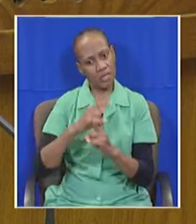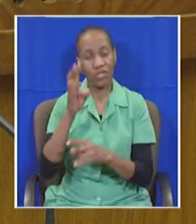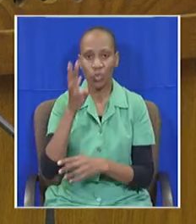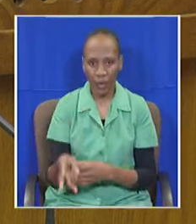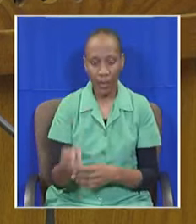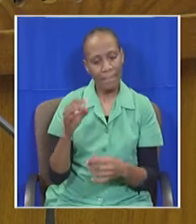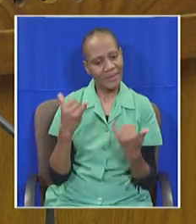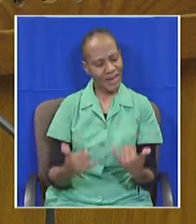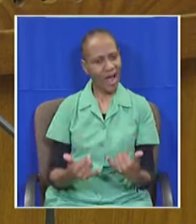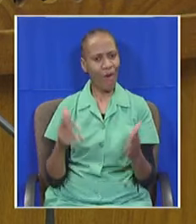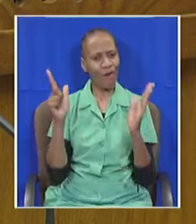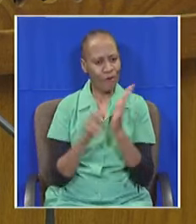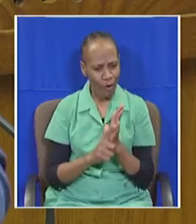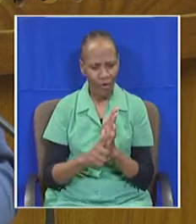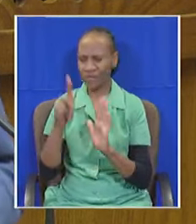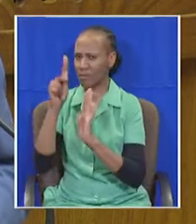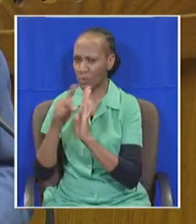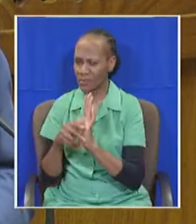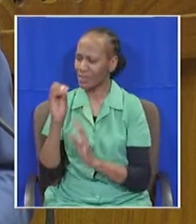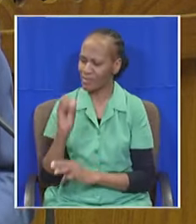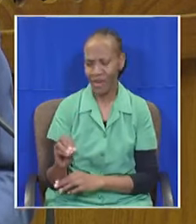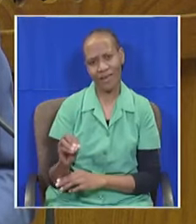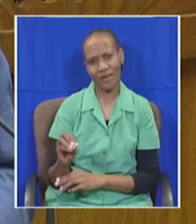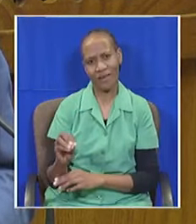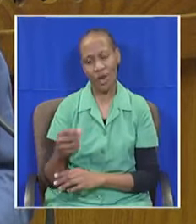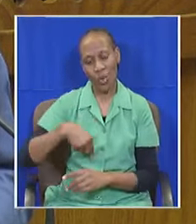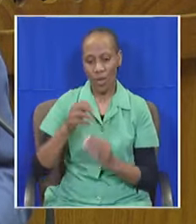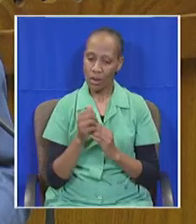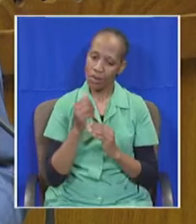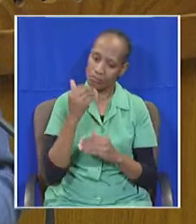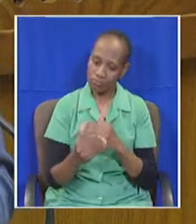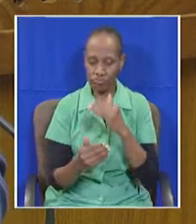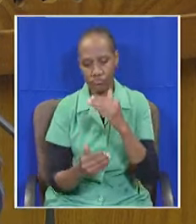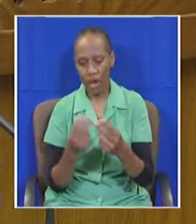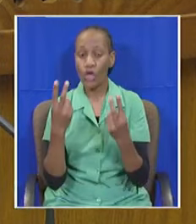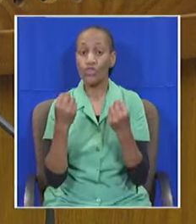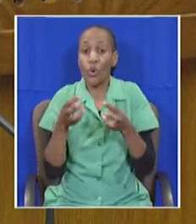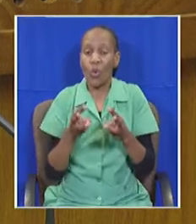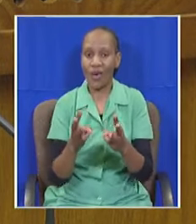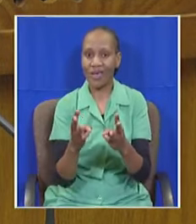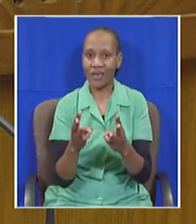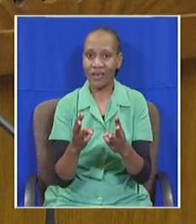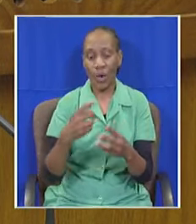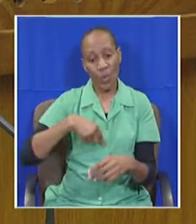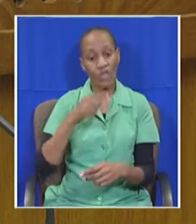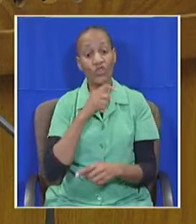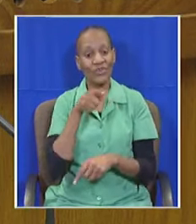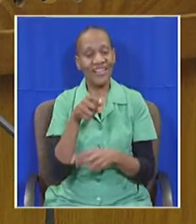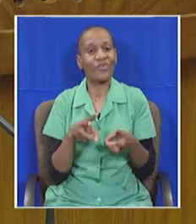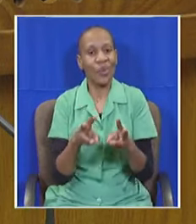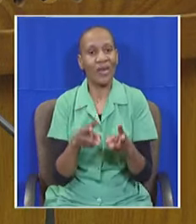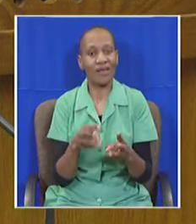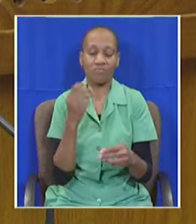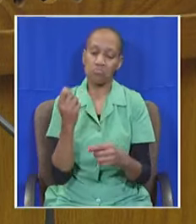have legislative and policy frameworks in place which guide us on our new trajectory and which we use as an